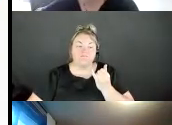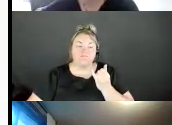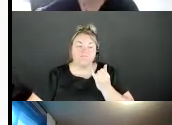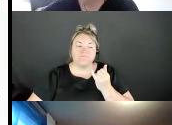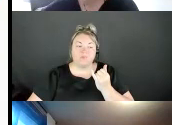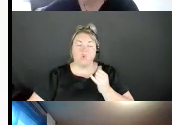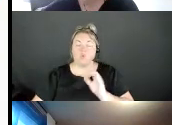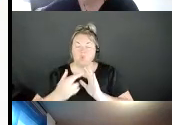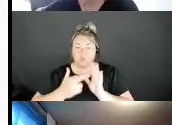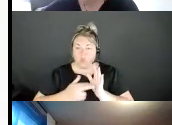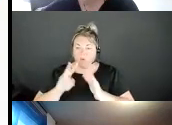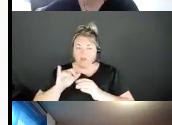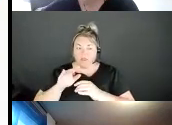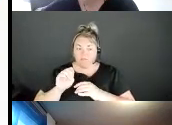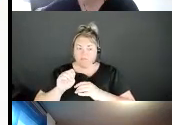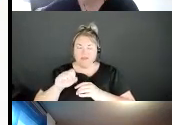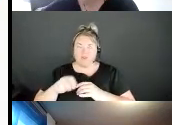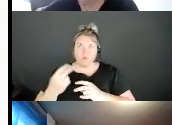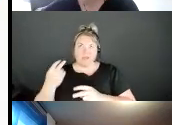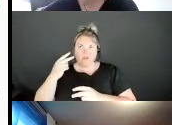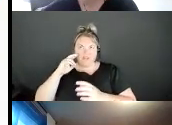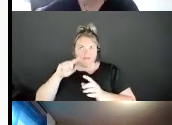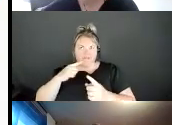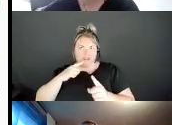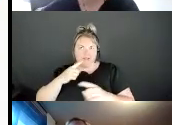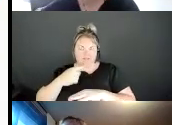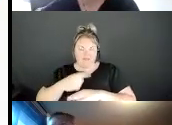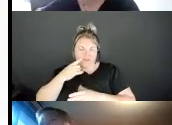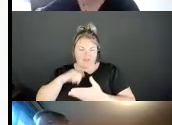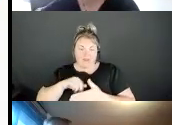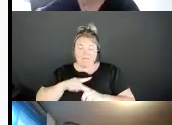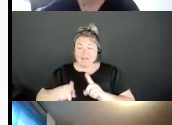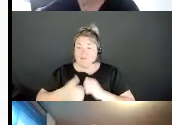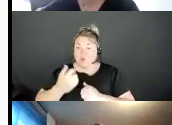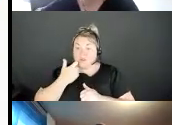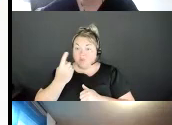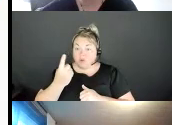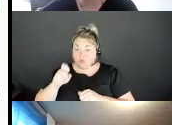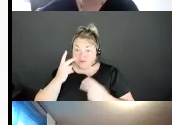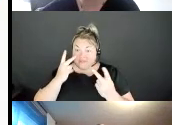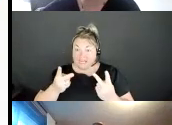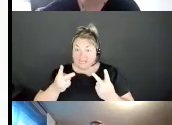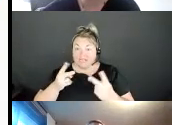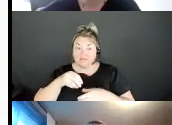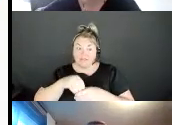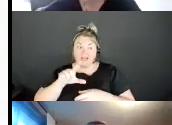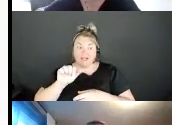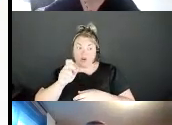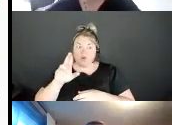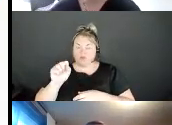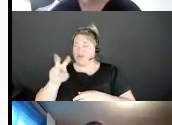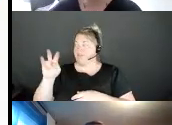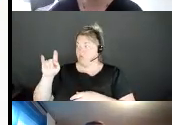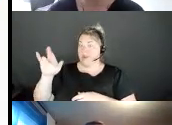date on this one, but this is the most recent one that should have populated what you saw in ladders. And Victoria's absolutely right. There's been